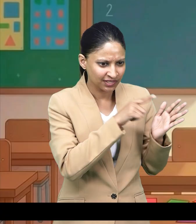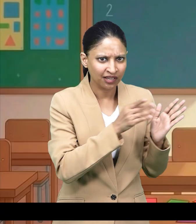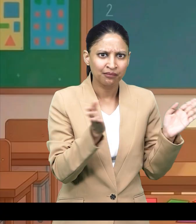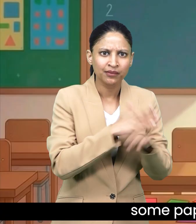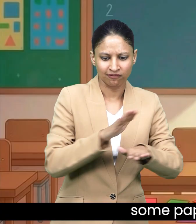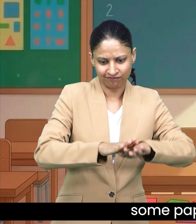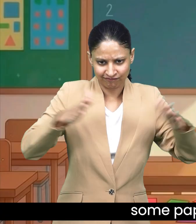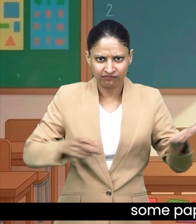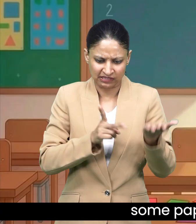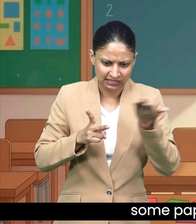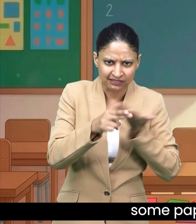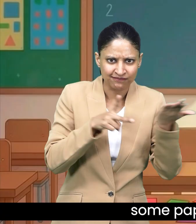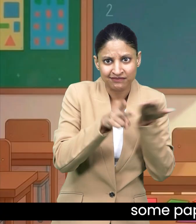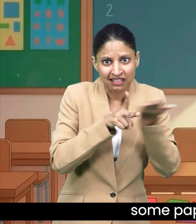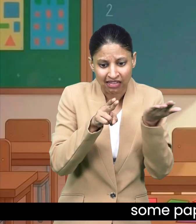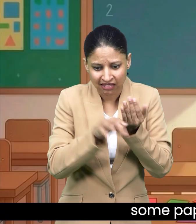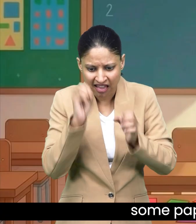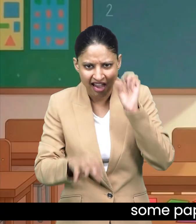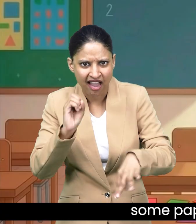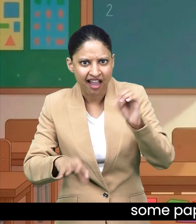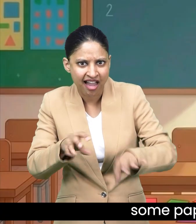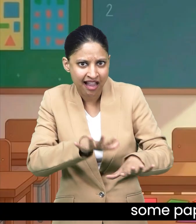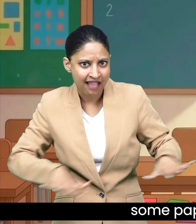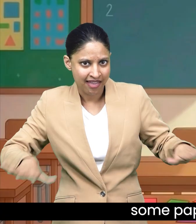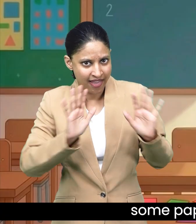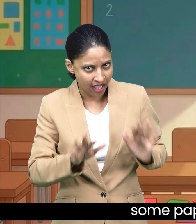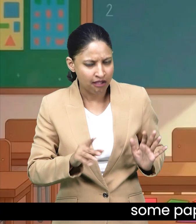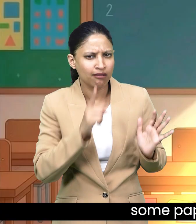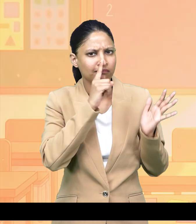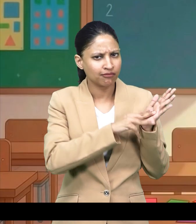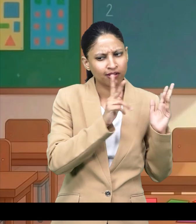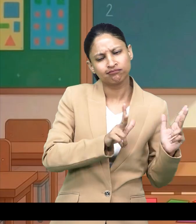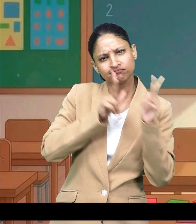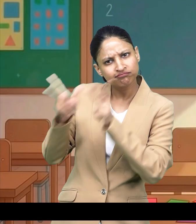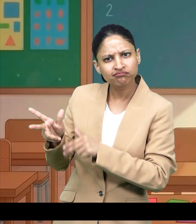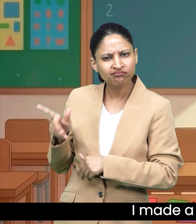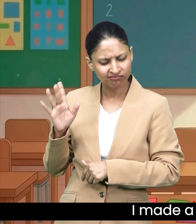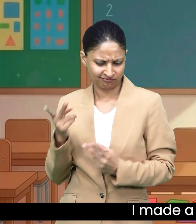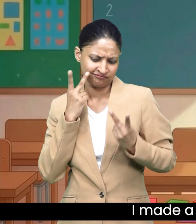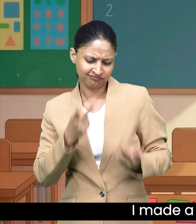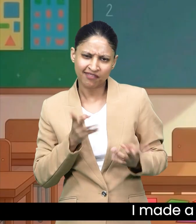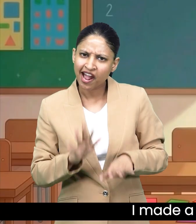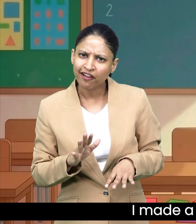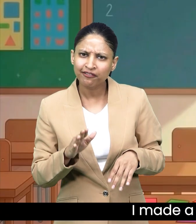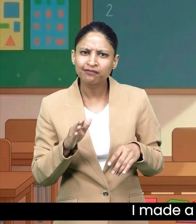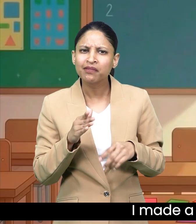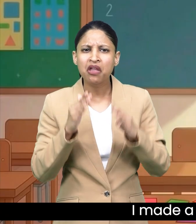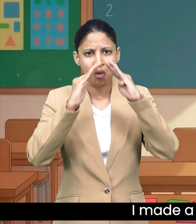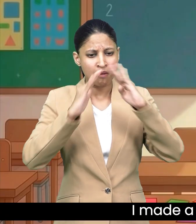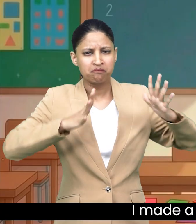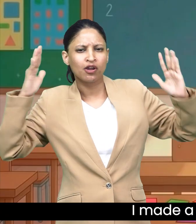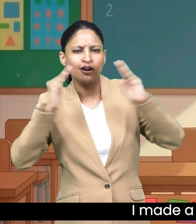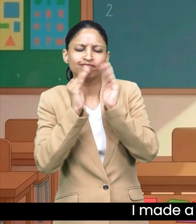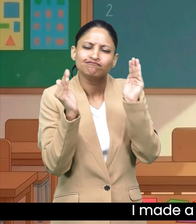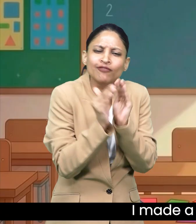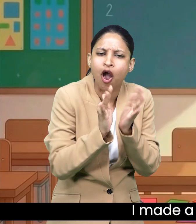Mina placed some paper cutouts on the table and said, "Look, I made a small house using